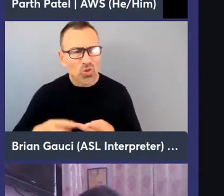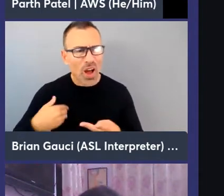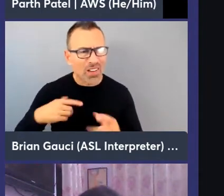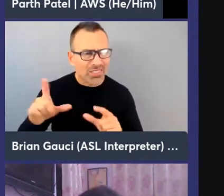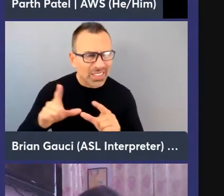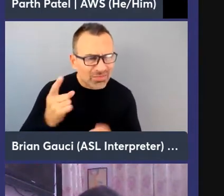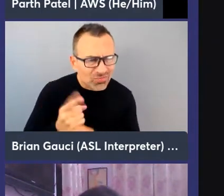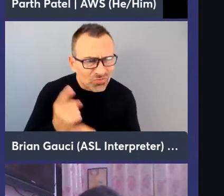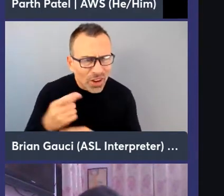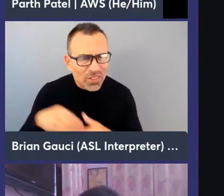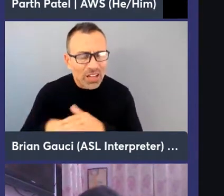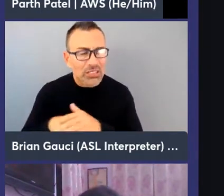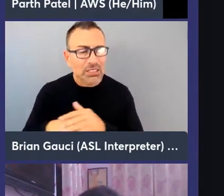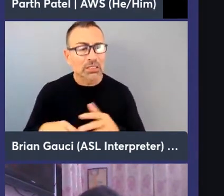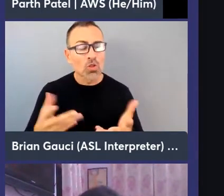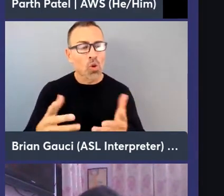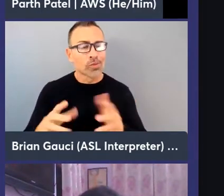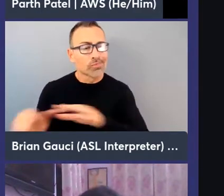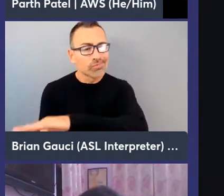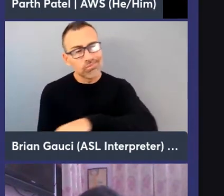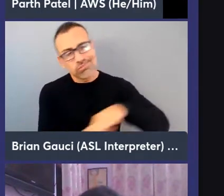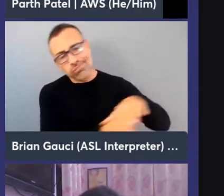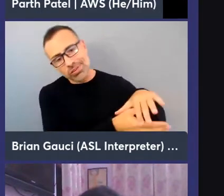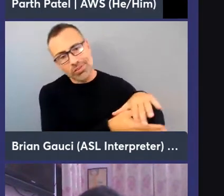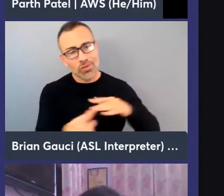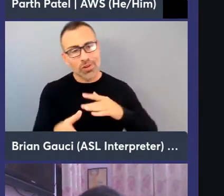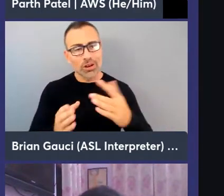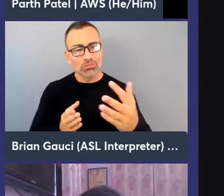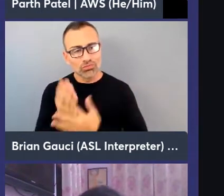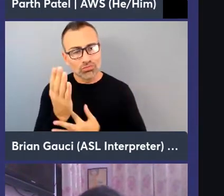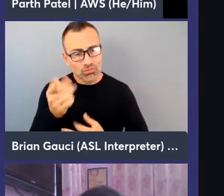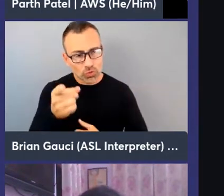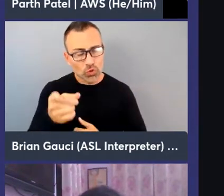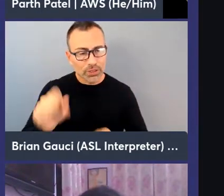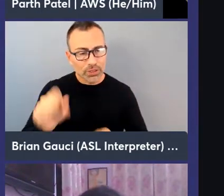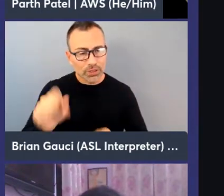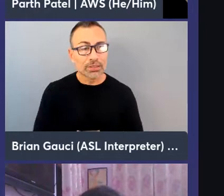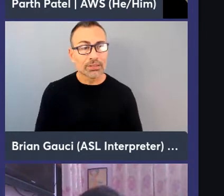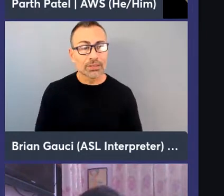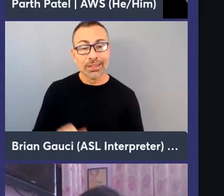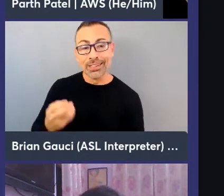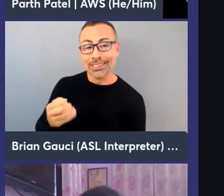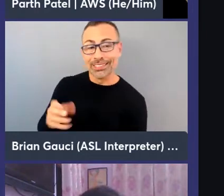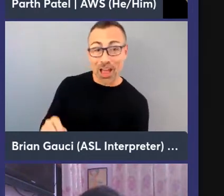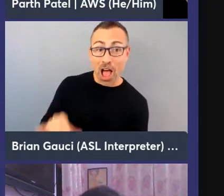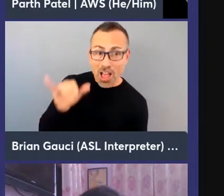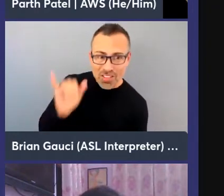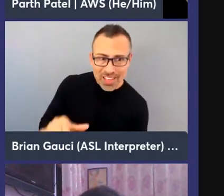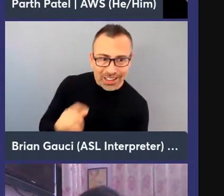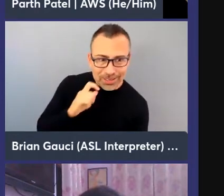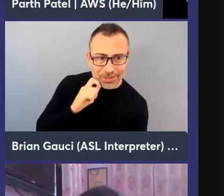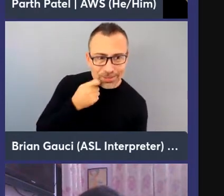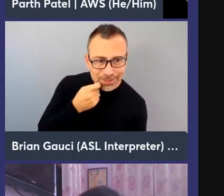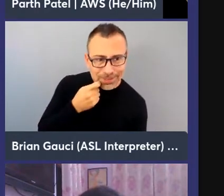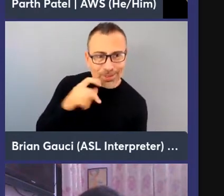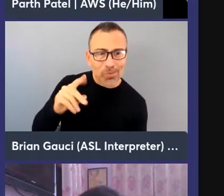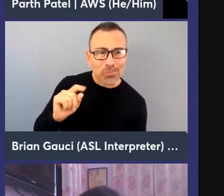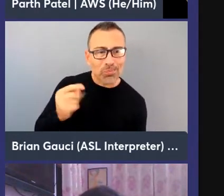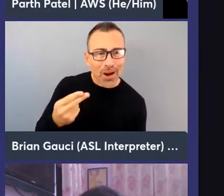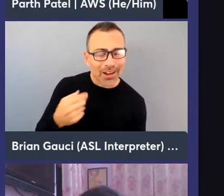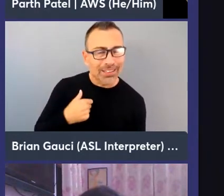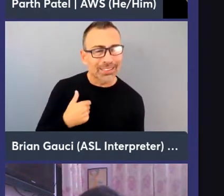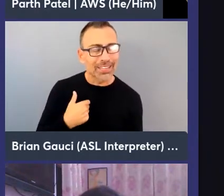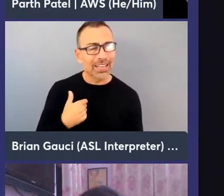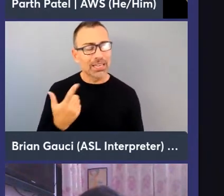barrier that we are trying to break. That is super cool, Parth, and it's pretty amazing how accessible this